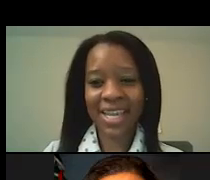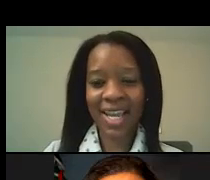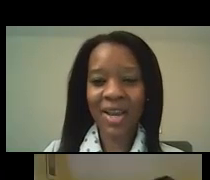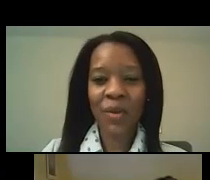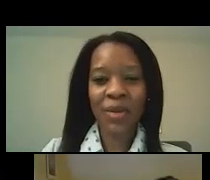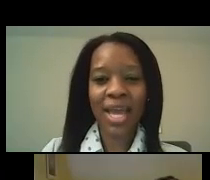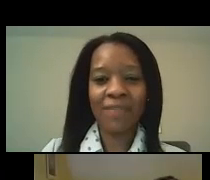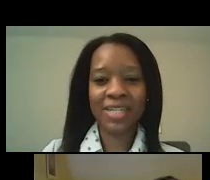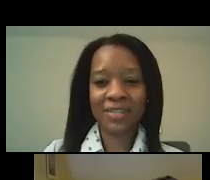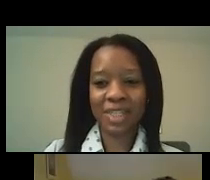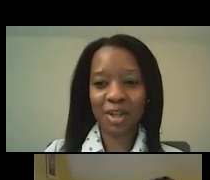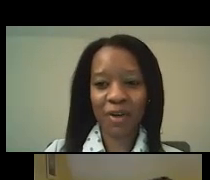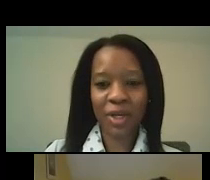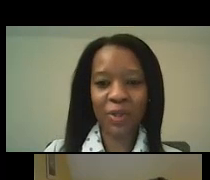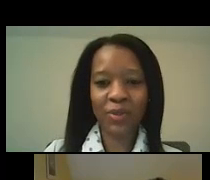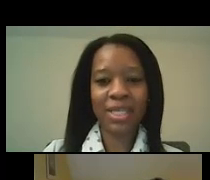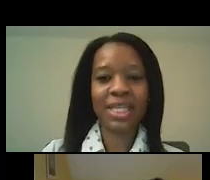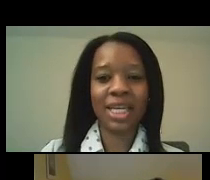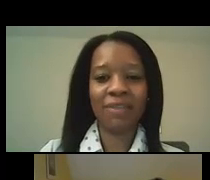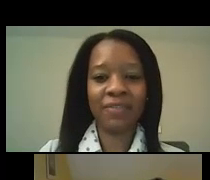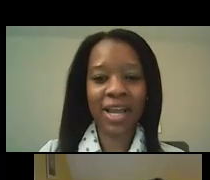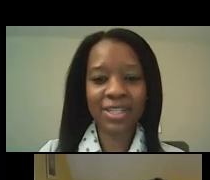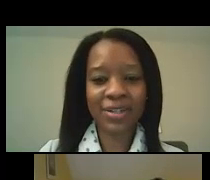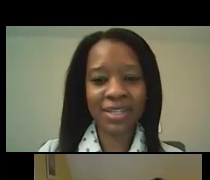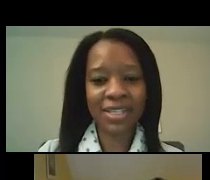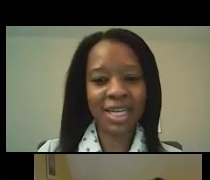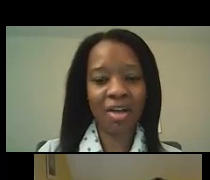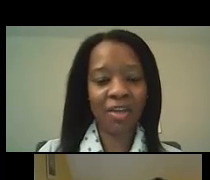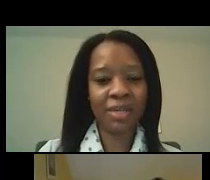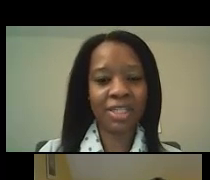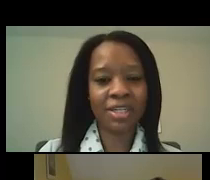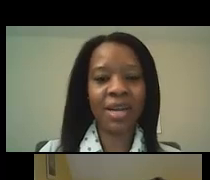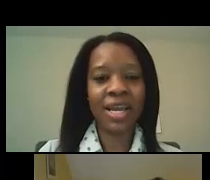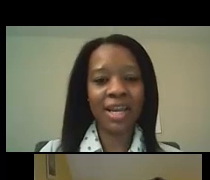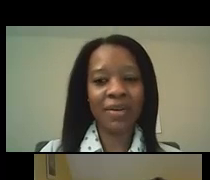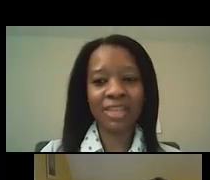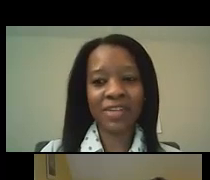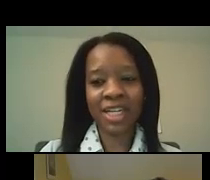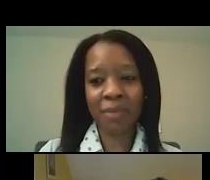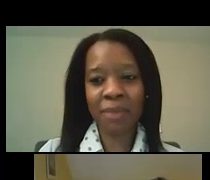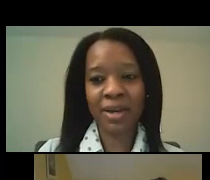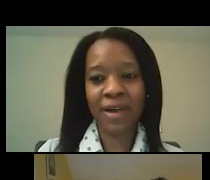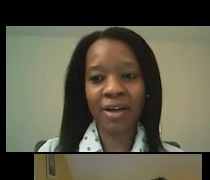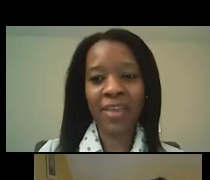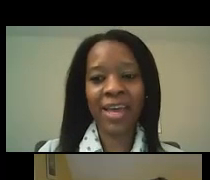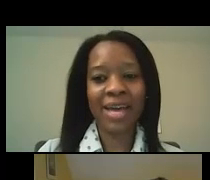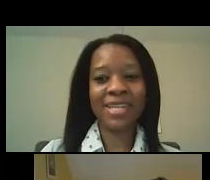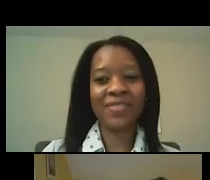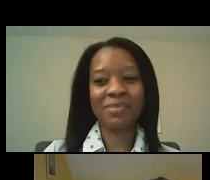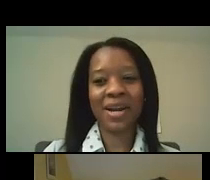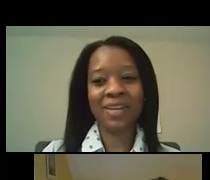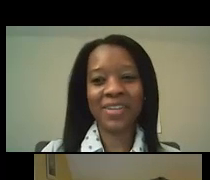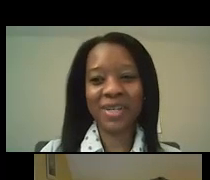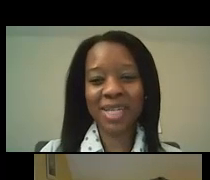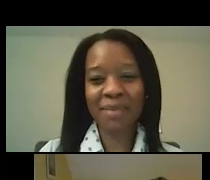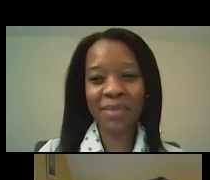with us today, we have Jeff Stover, who's Executive Advisor to the State Health Commissioner here at the Virginia Department of Health.